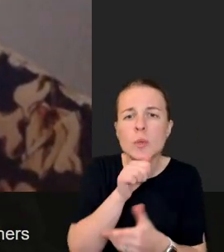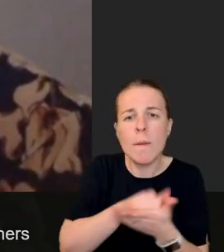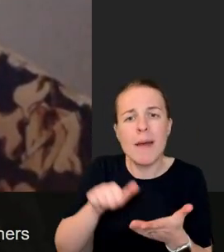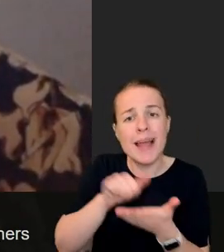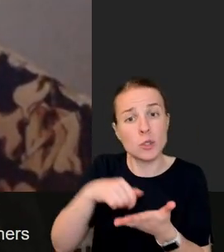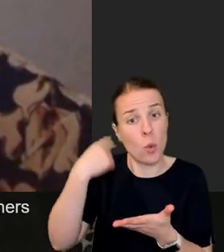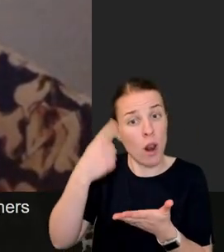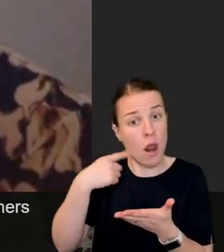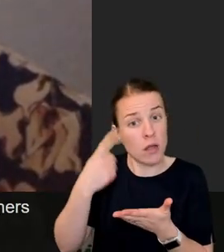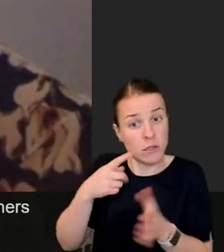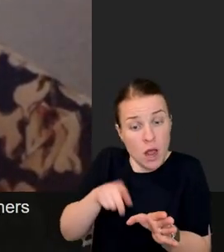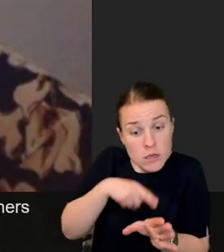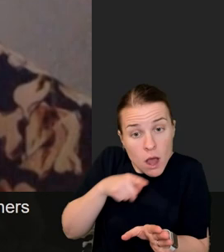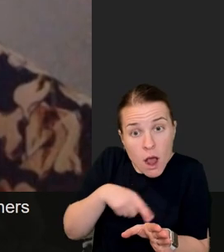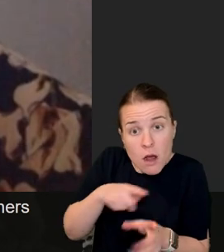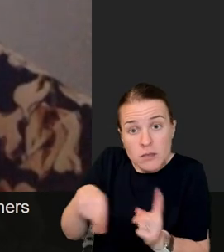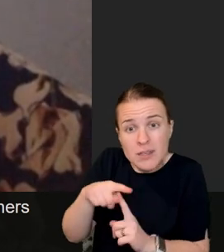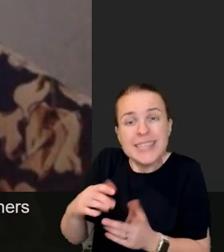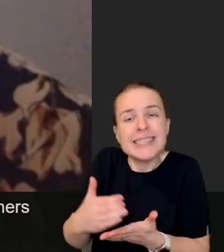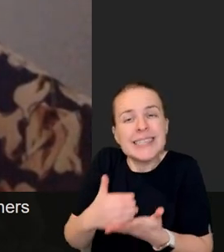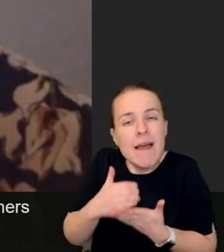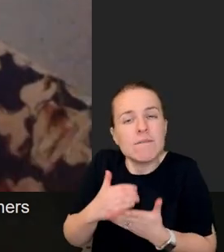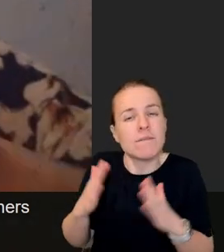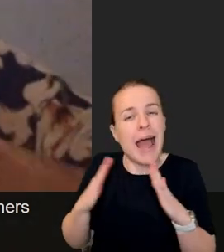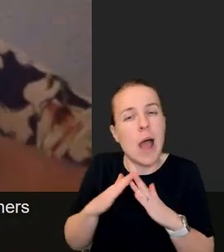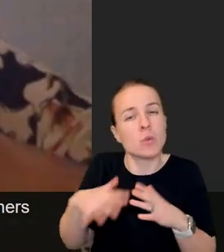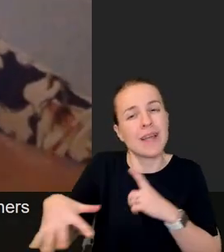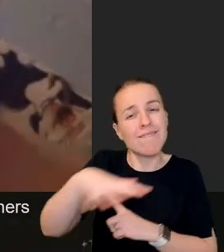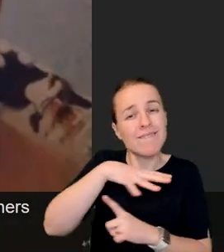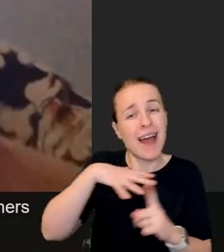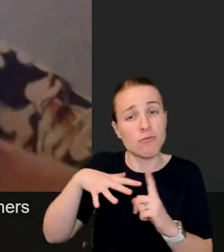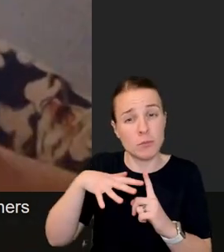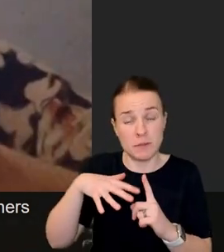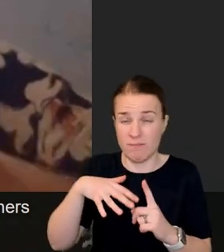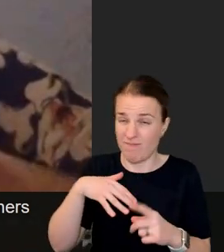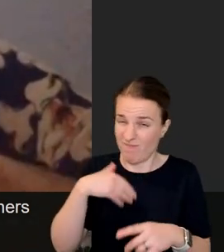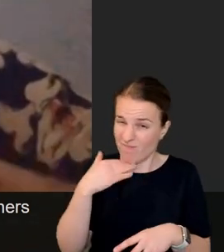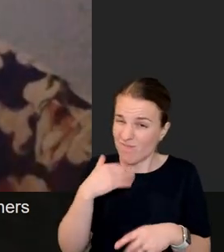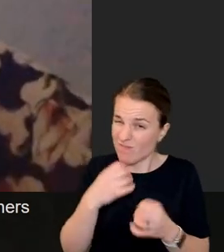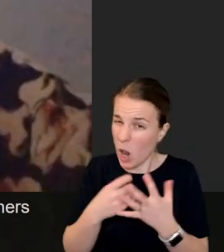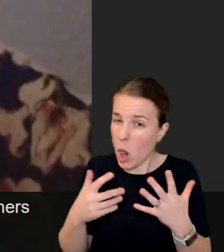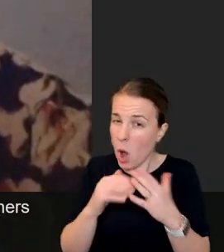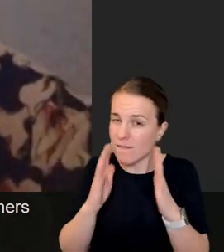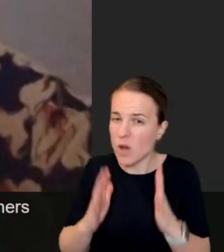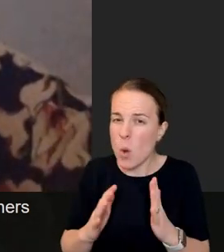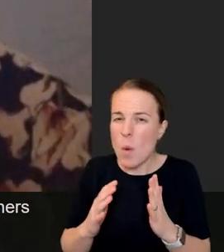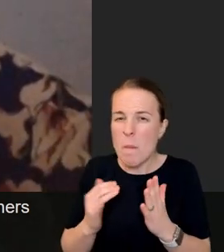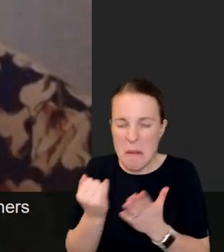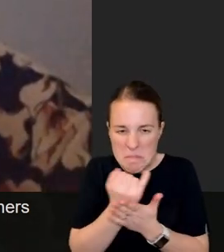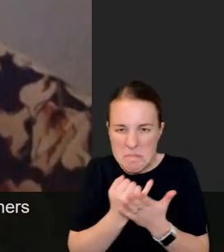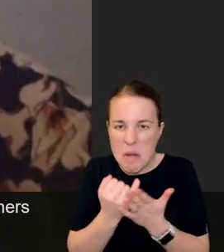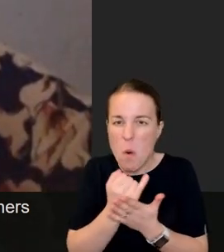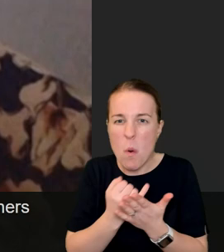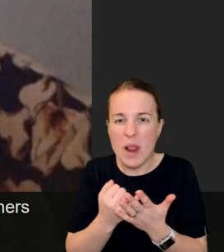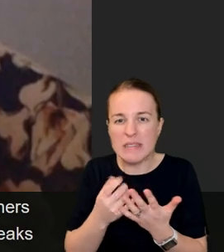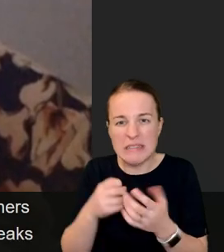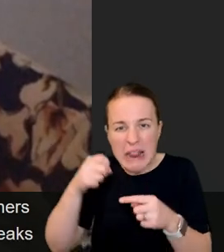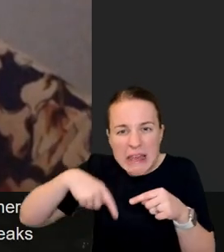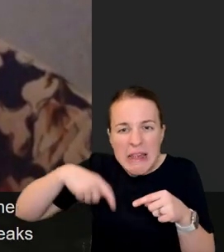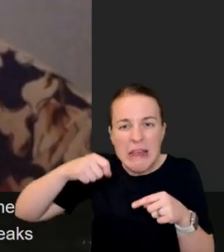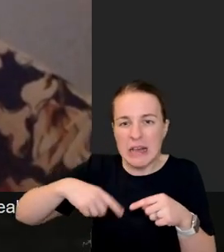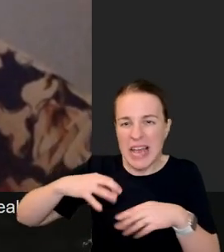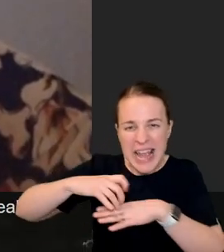housing environment, as sadly, there's a lot of homes in London which have mould, leaks and insects, which is not a safe